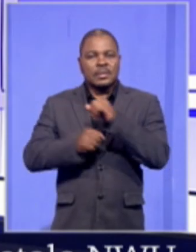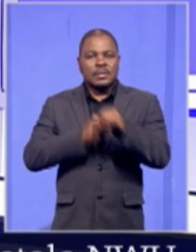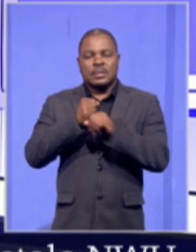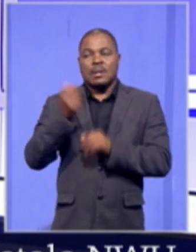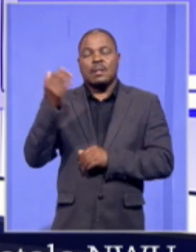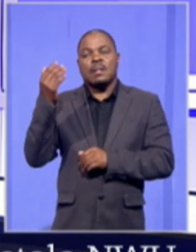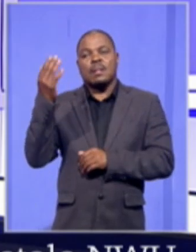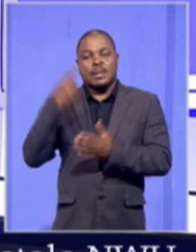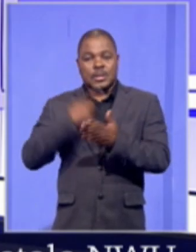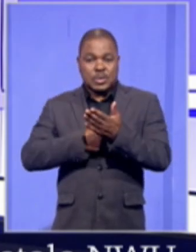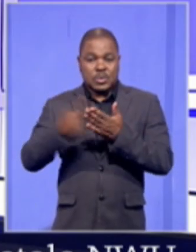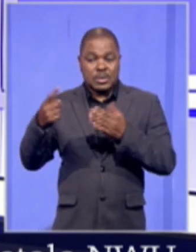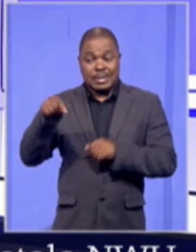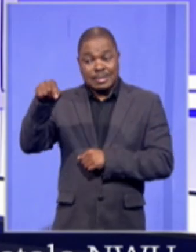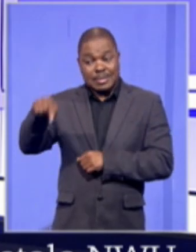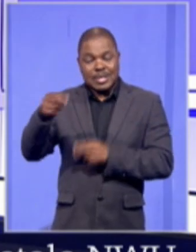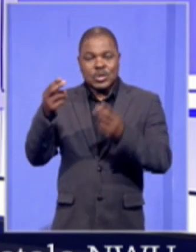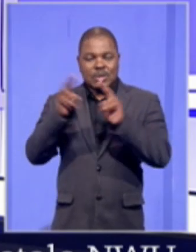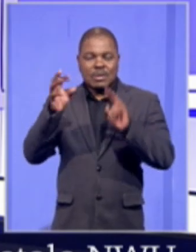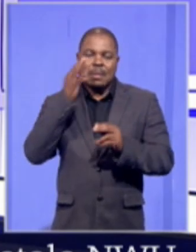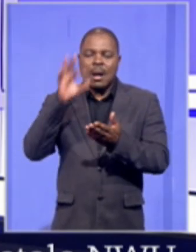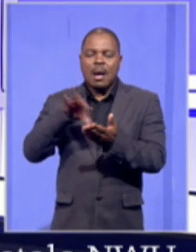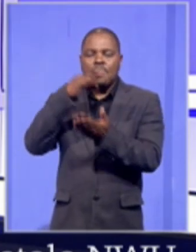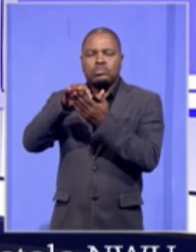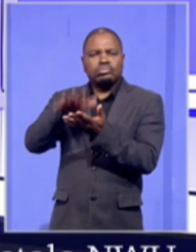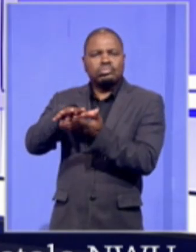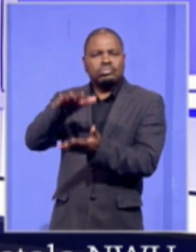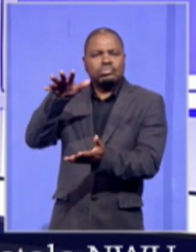ya go feta. University re amogetše dikgopelo tše